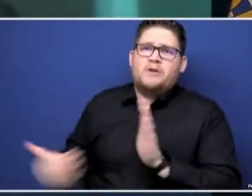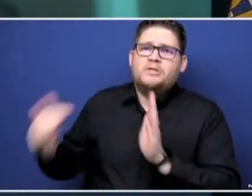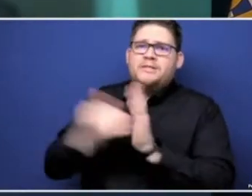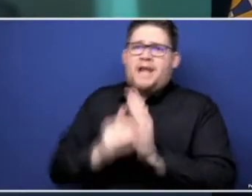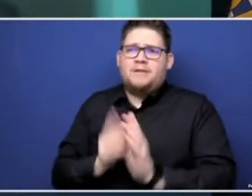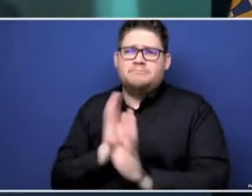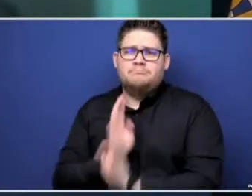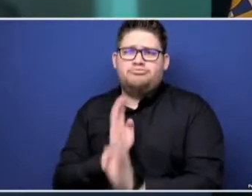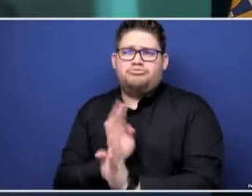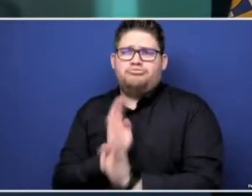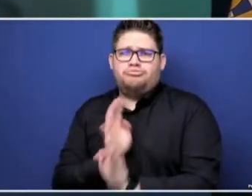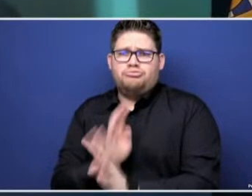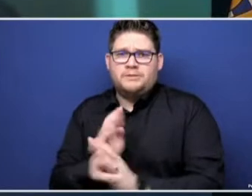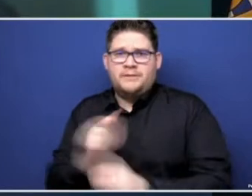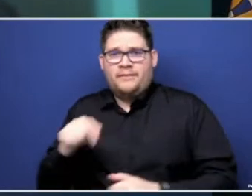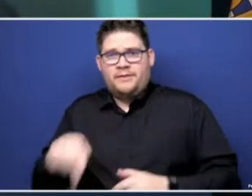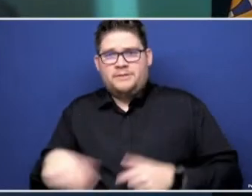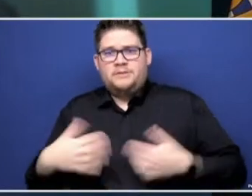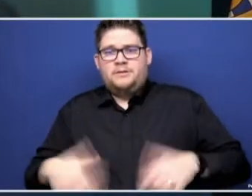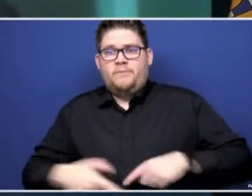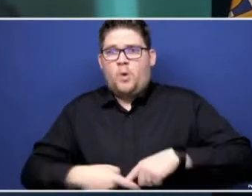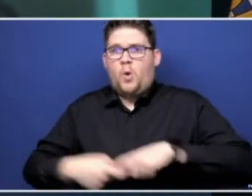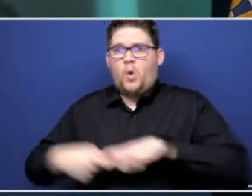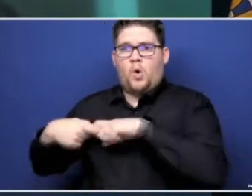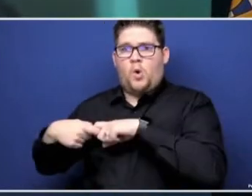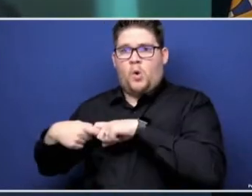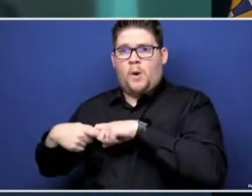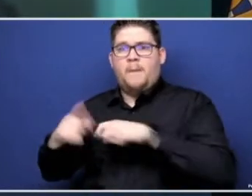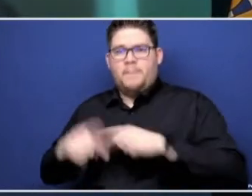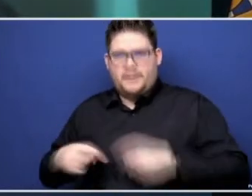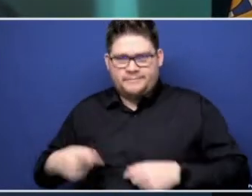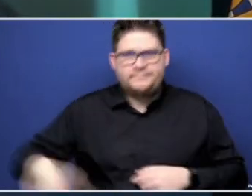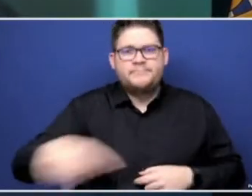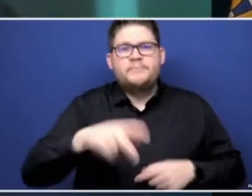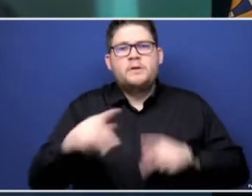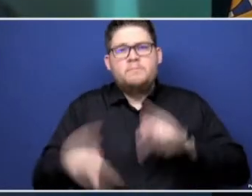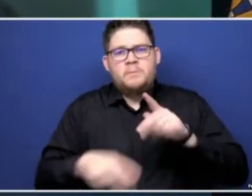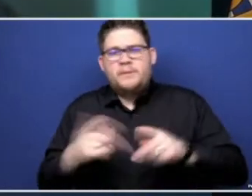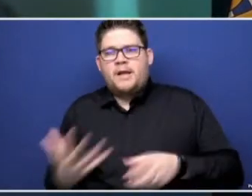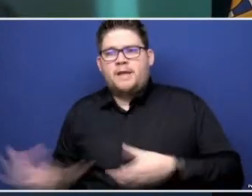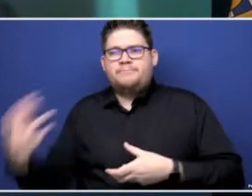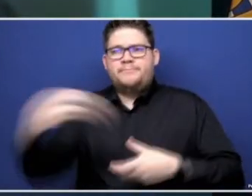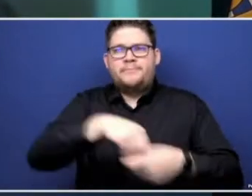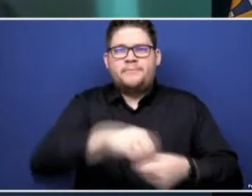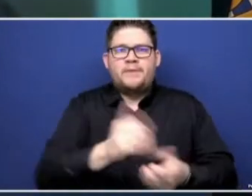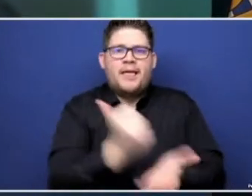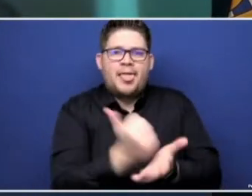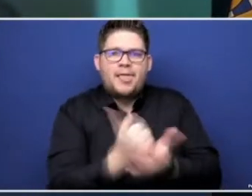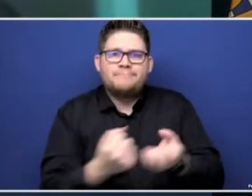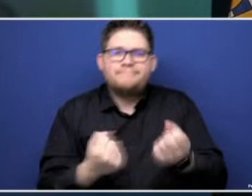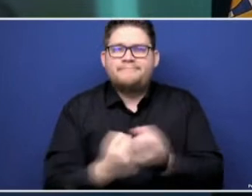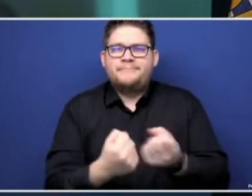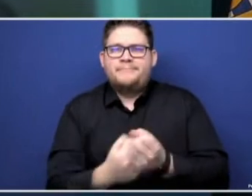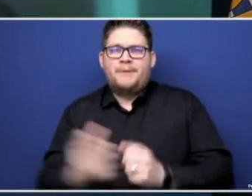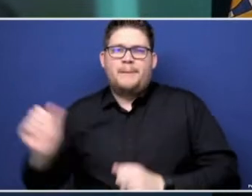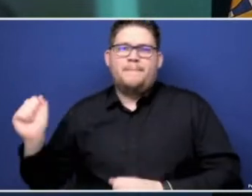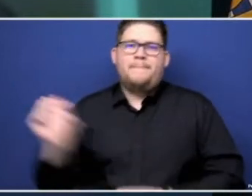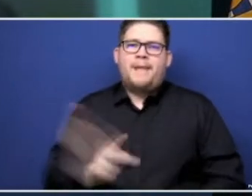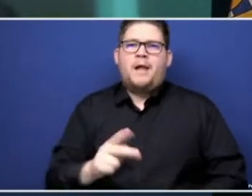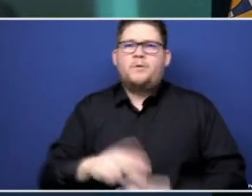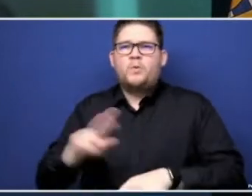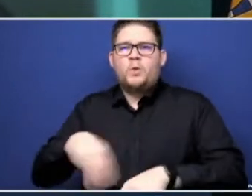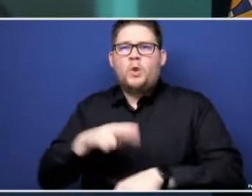be able to stand up fairly quickly and get back to doing what we really love to do, which is welcoming guests and visitors into our regions and into our